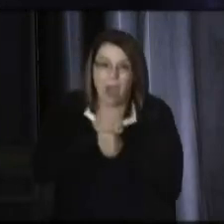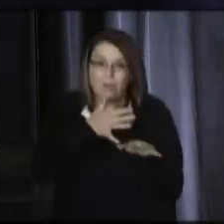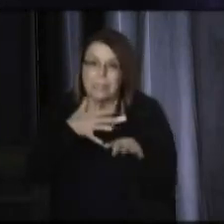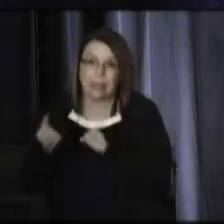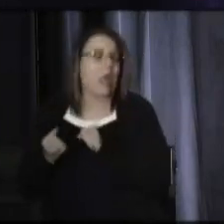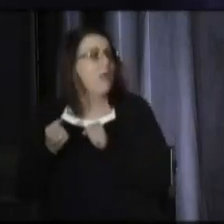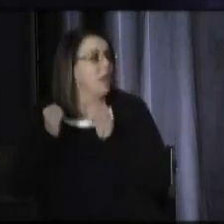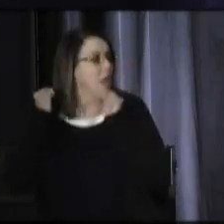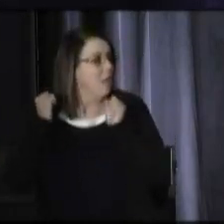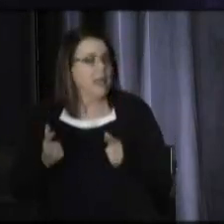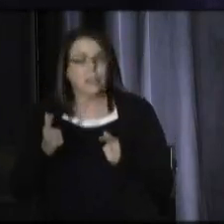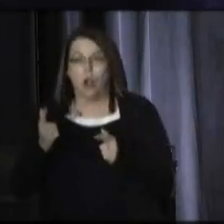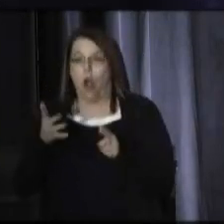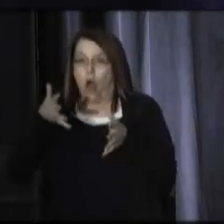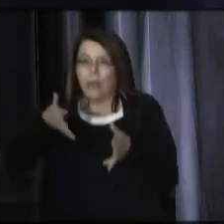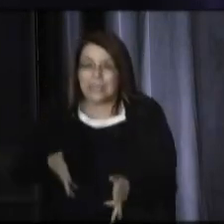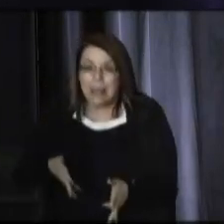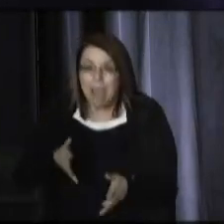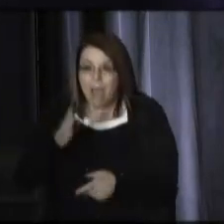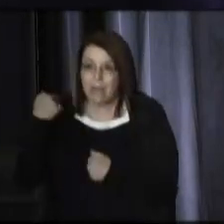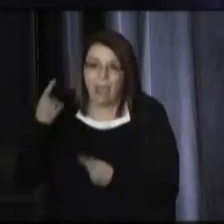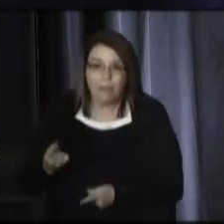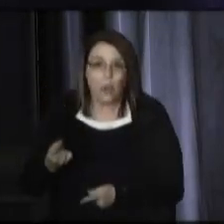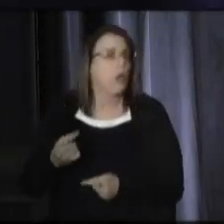dramatic context for this poem.